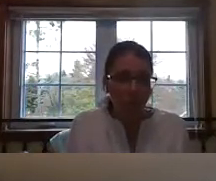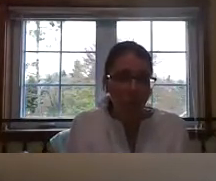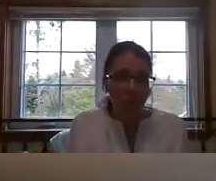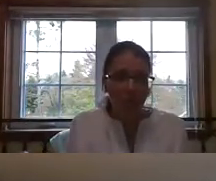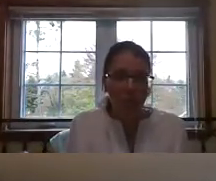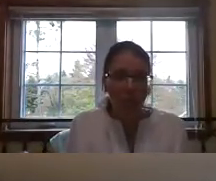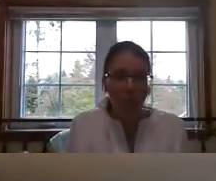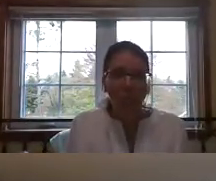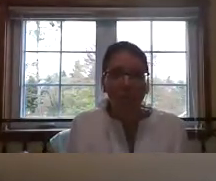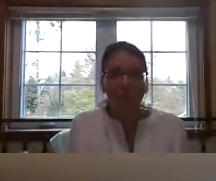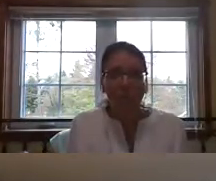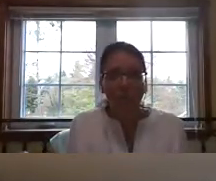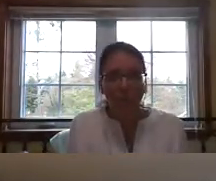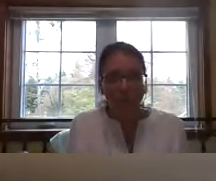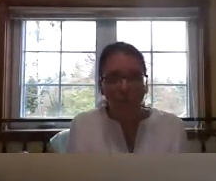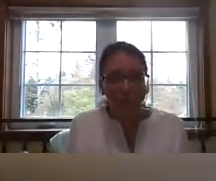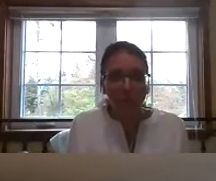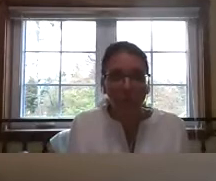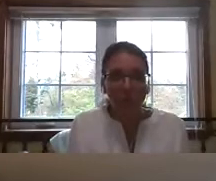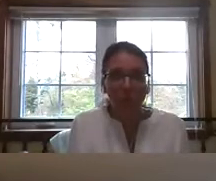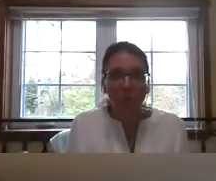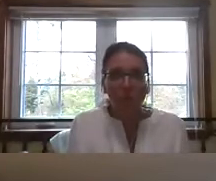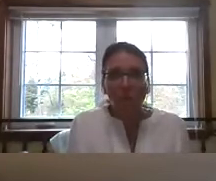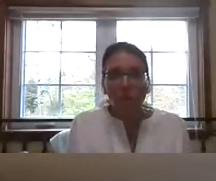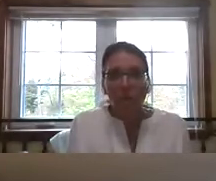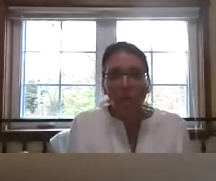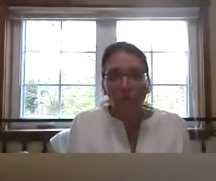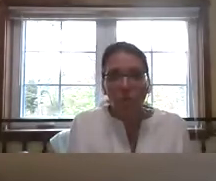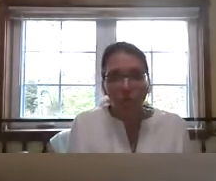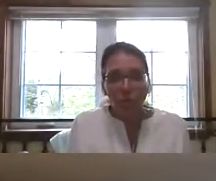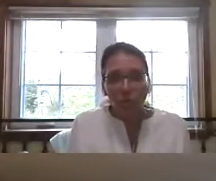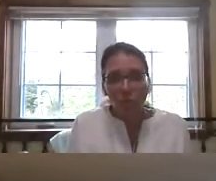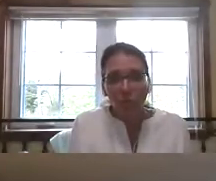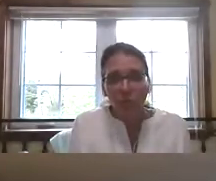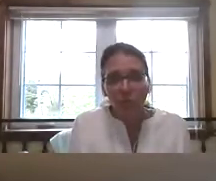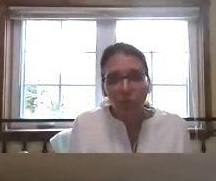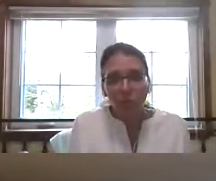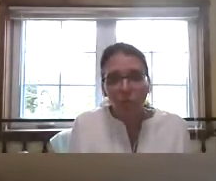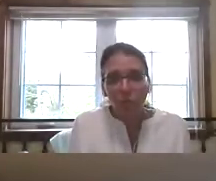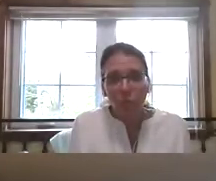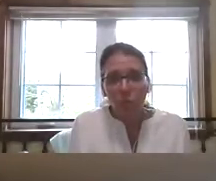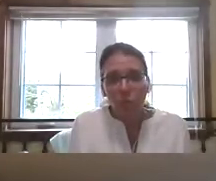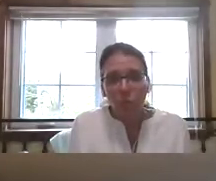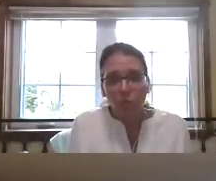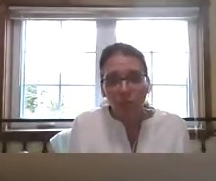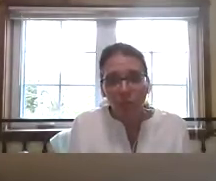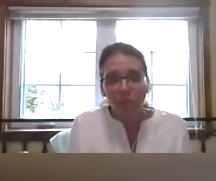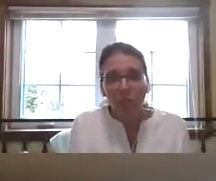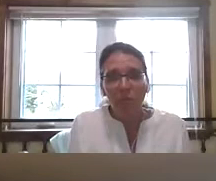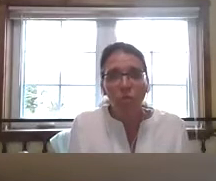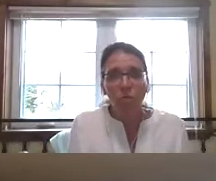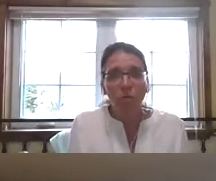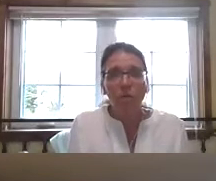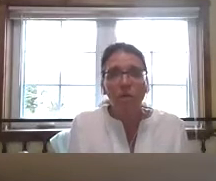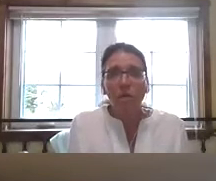some segments that experience excessive speeding, some segments that have traffic volumes out of scale with what should be expected on